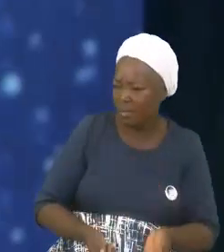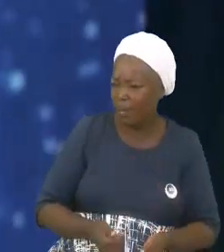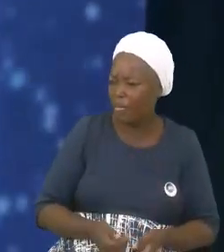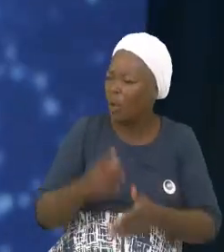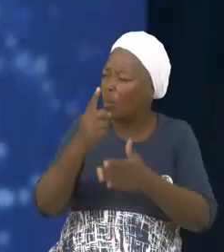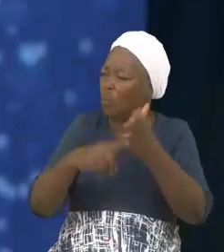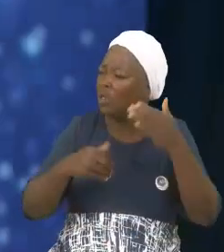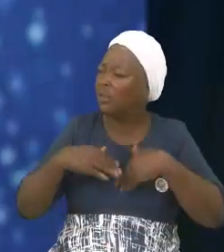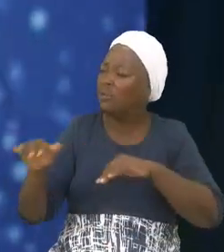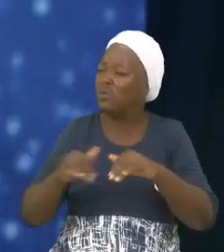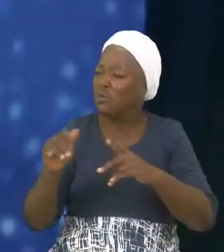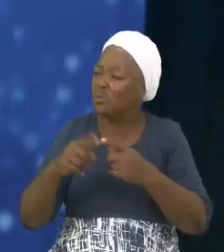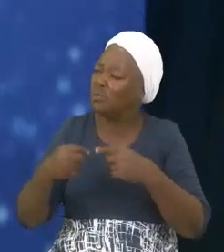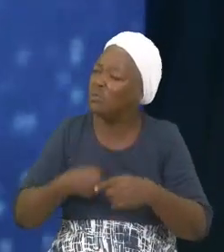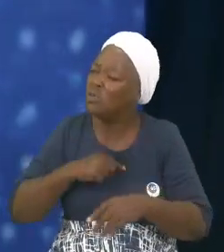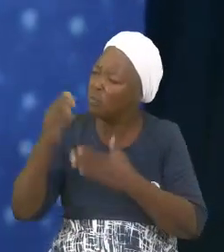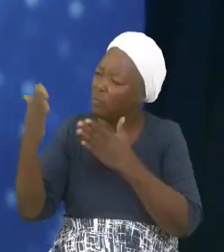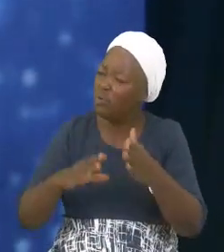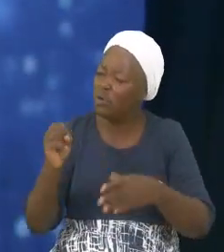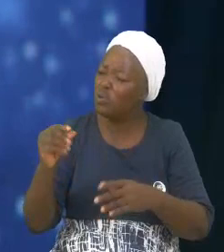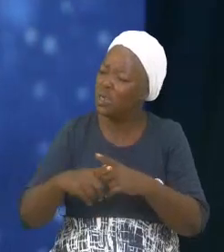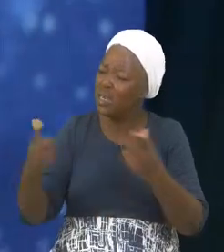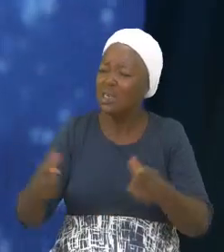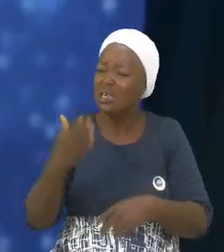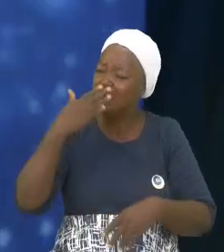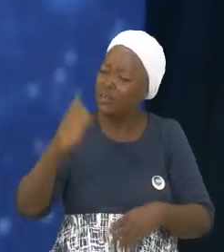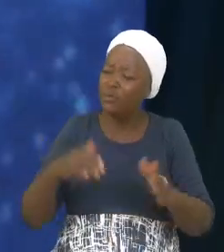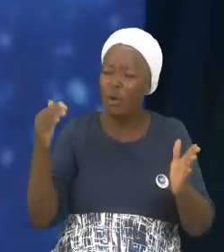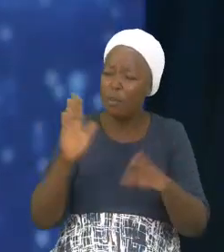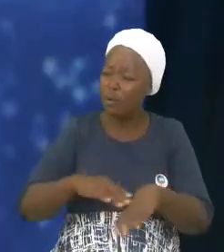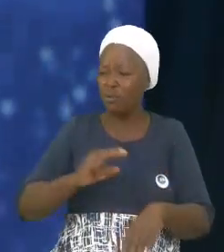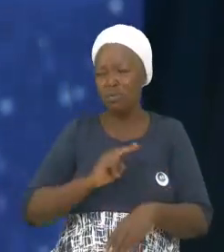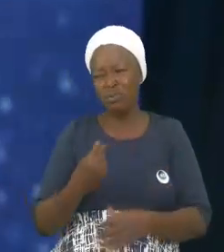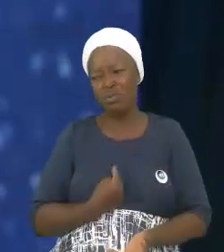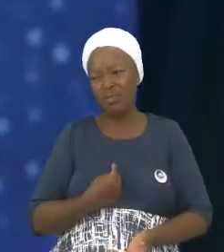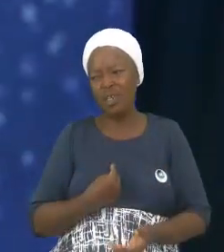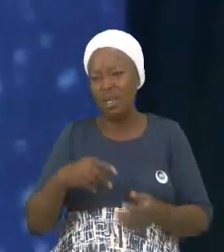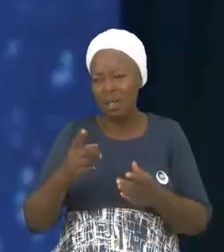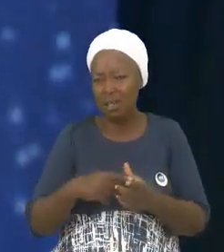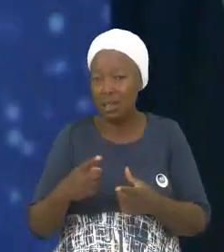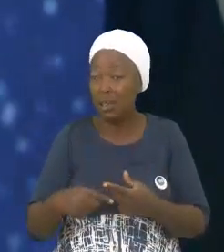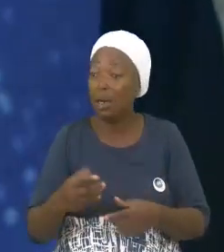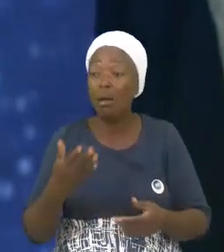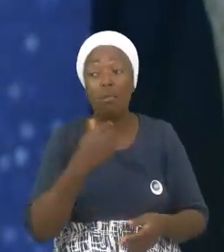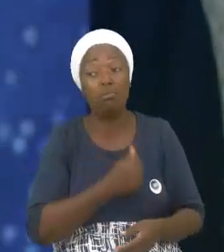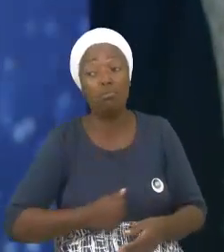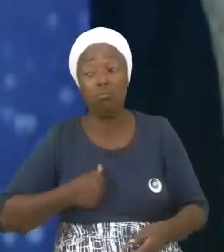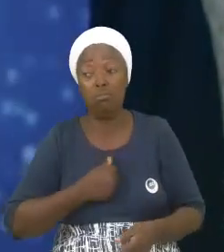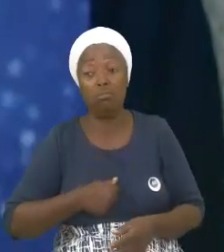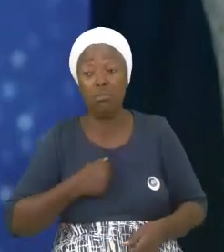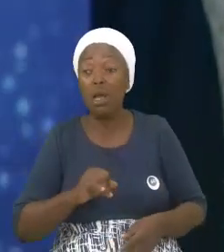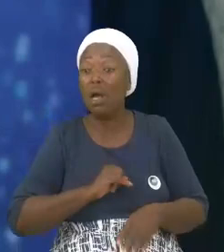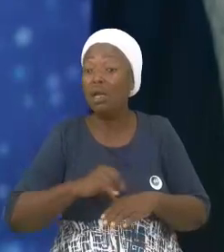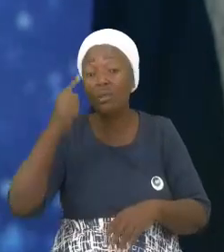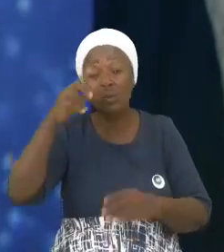brought so great evil upon us. I didn't know. I thought you people here wicked.